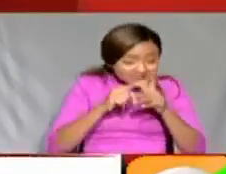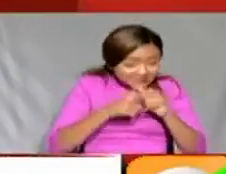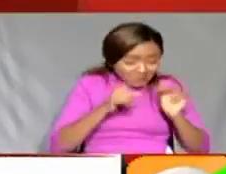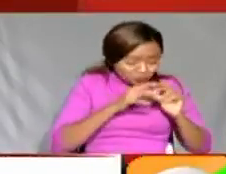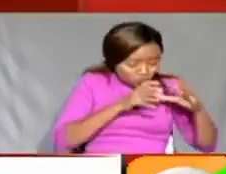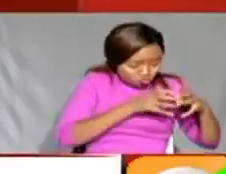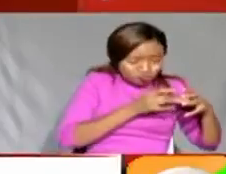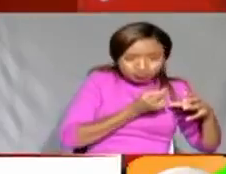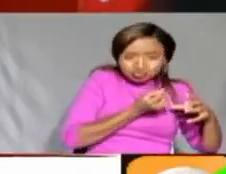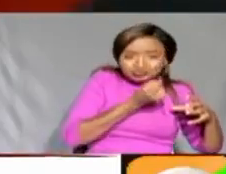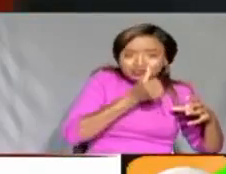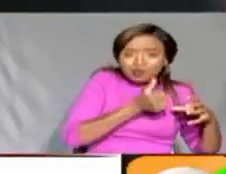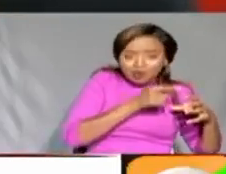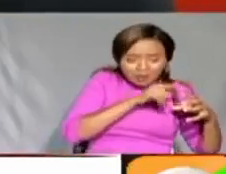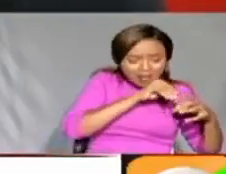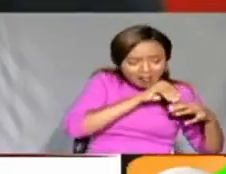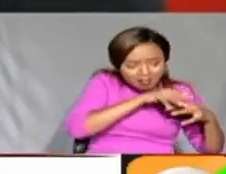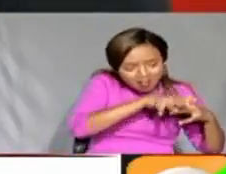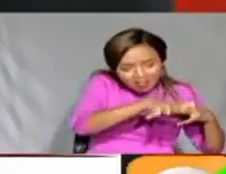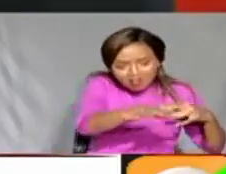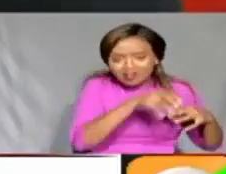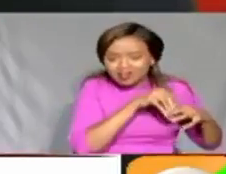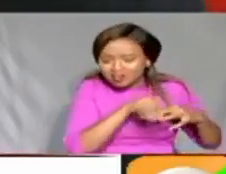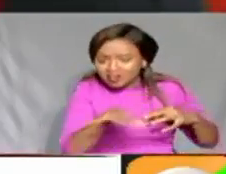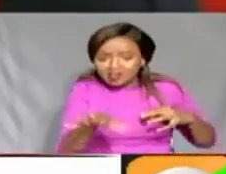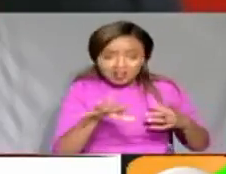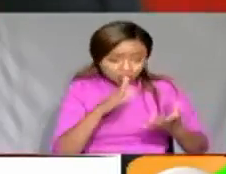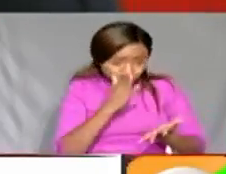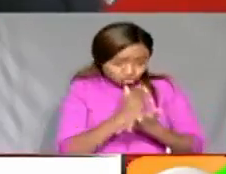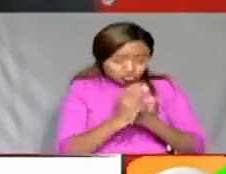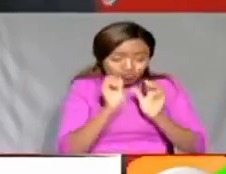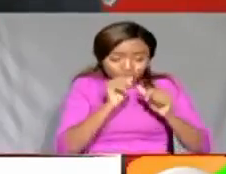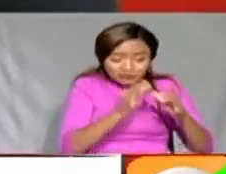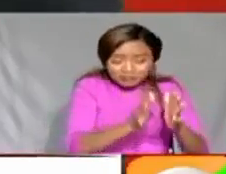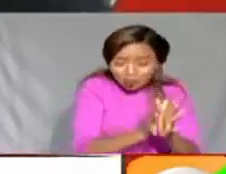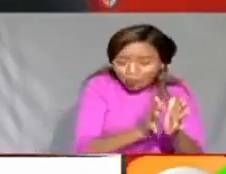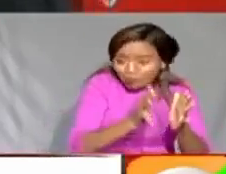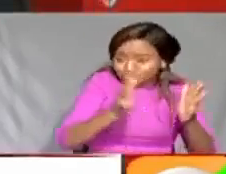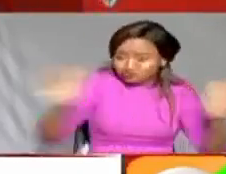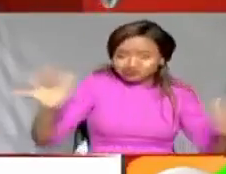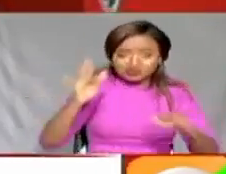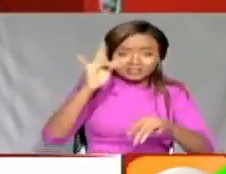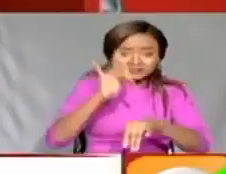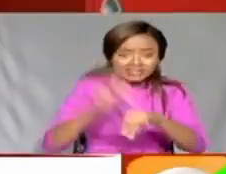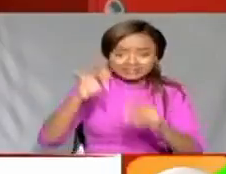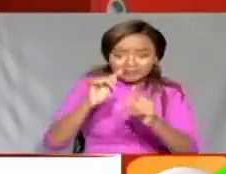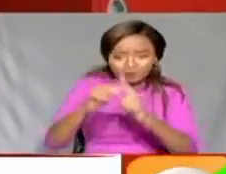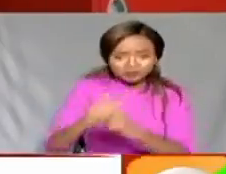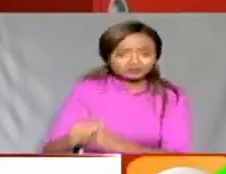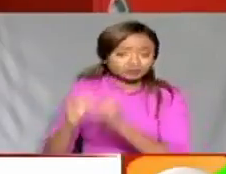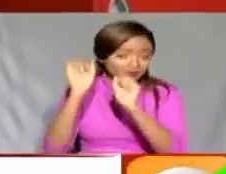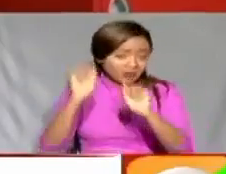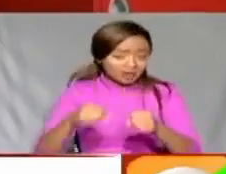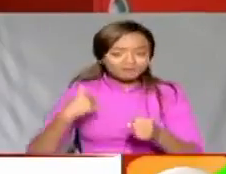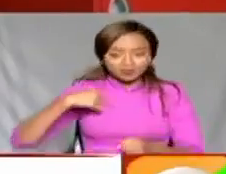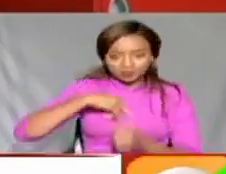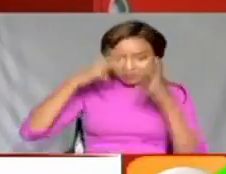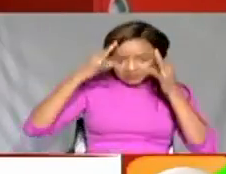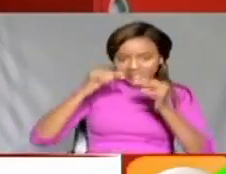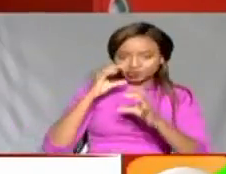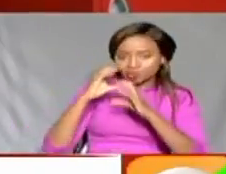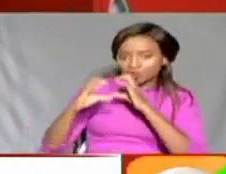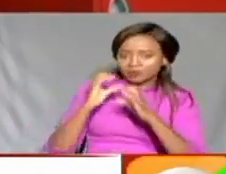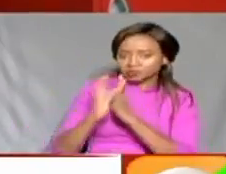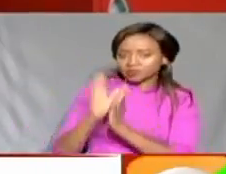cluster. With these fears of the possibility of mass infection in Kenya, we sought to speak to the World Health Organization here in